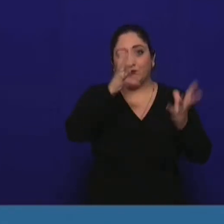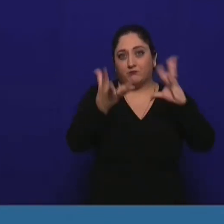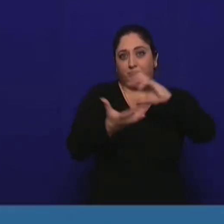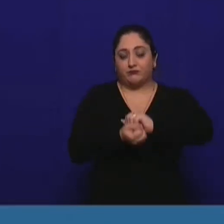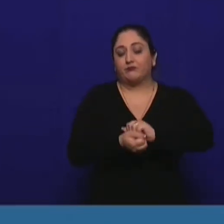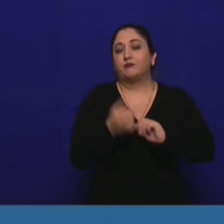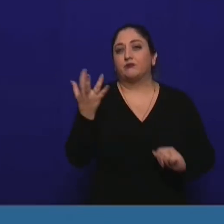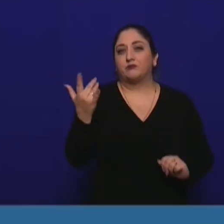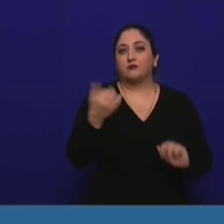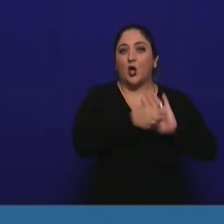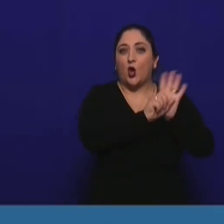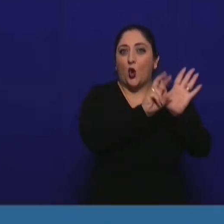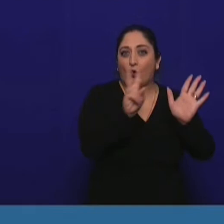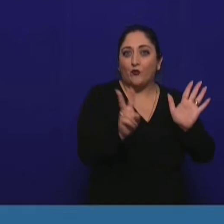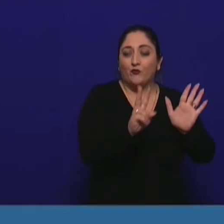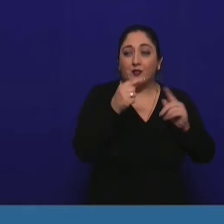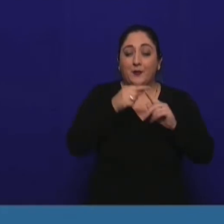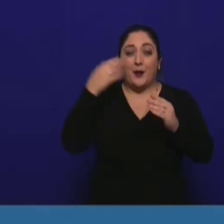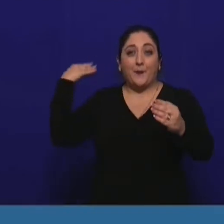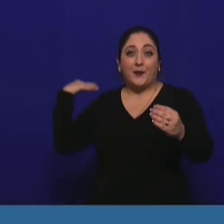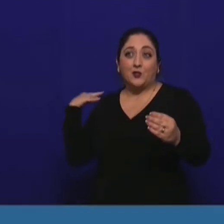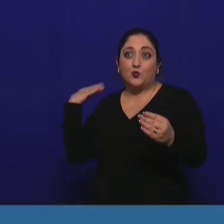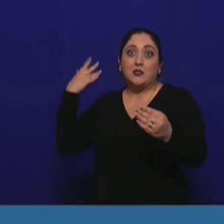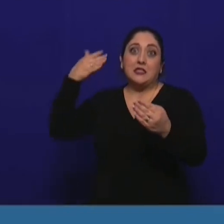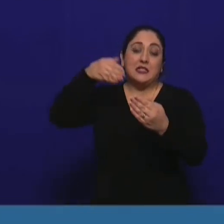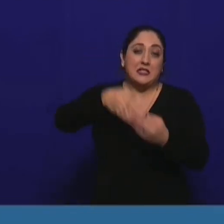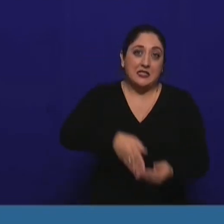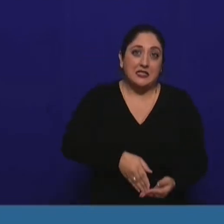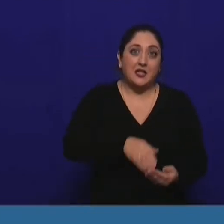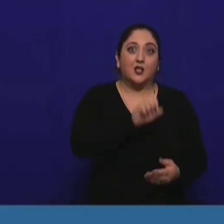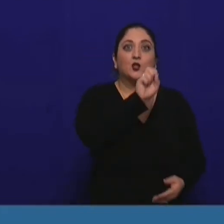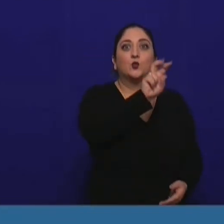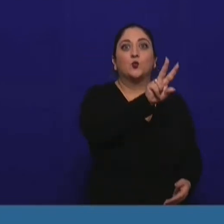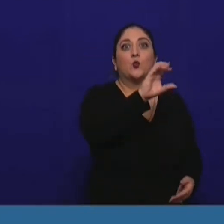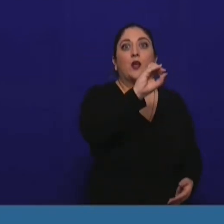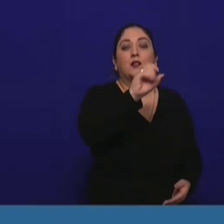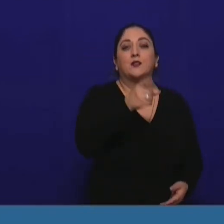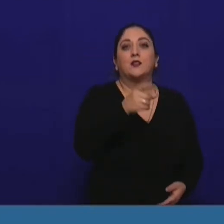ta' każijiet li kellna mill-bidu tal-pandemija pożittivi kien ta'